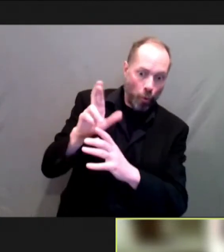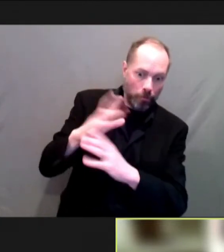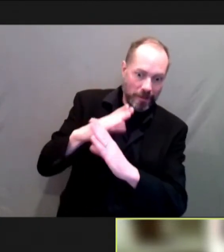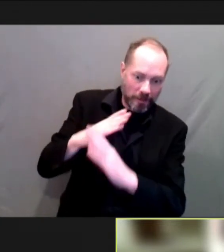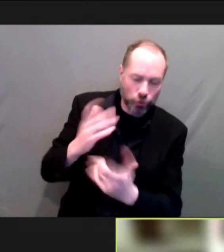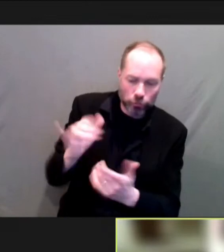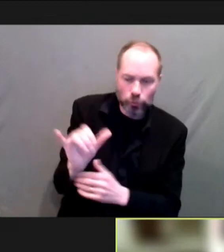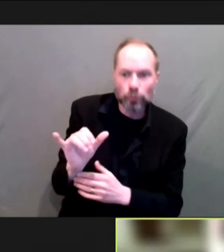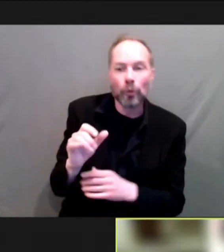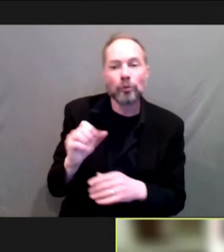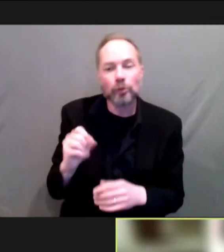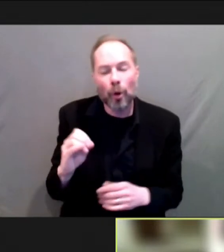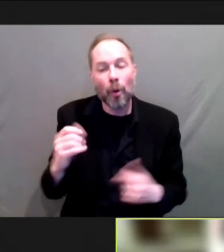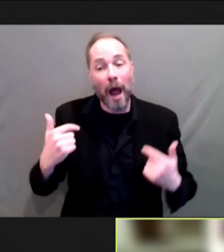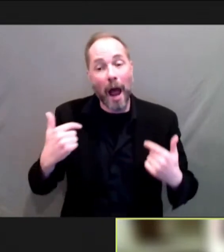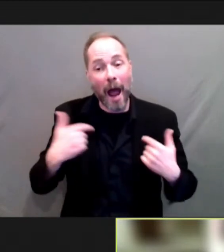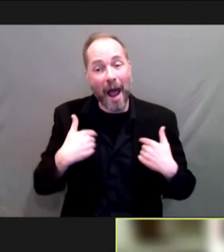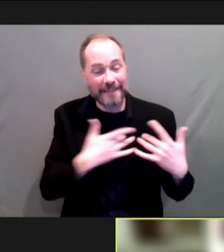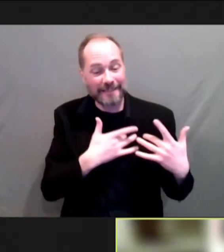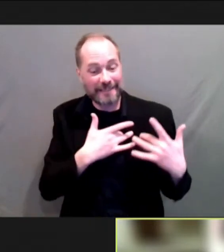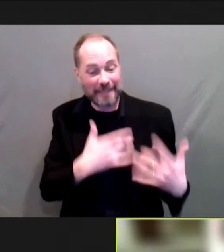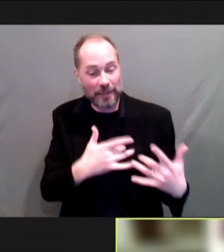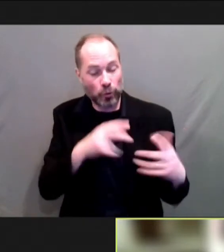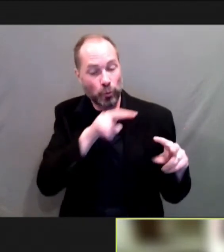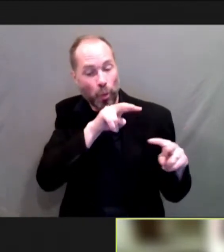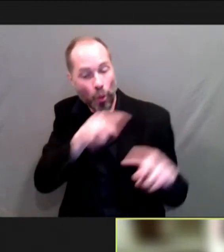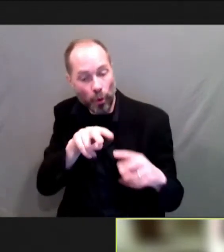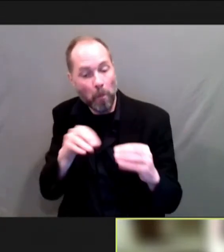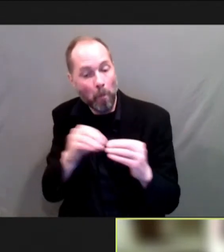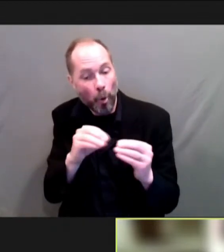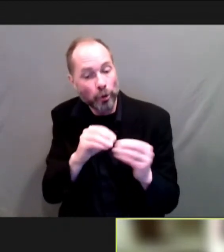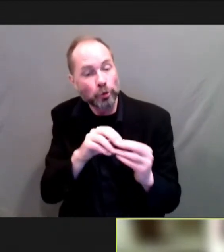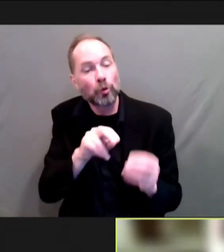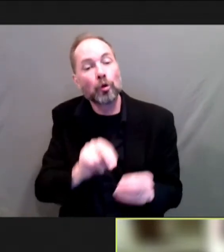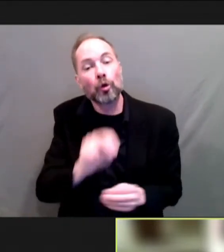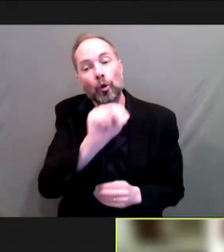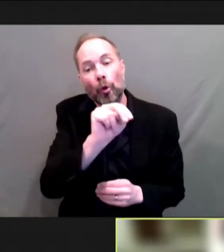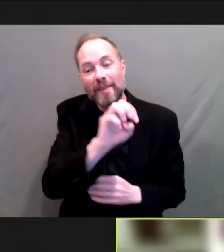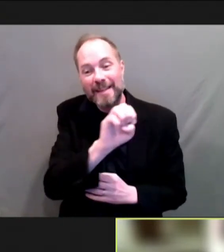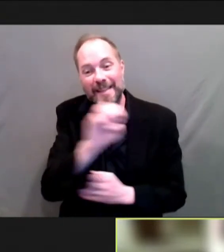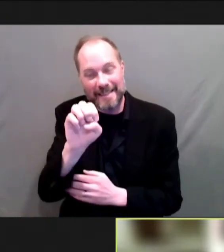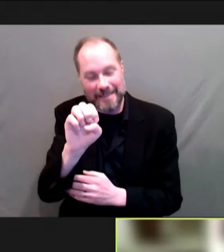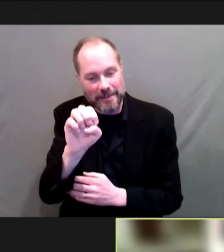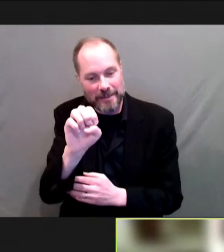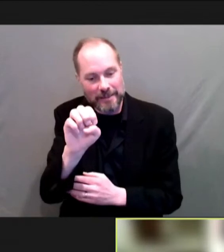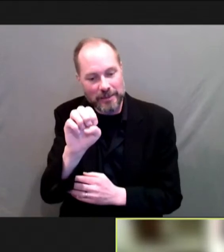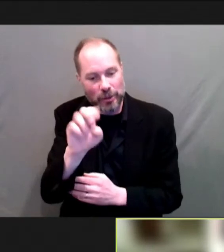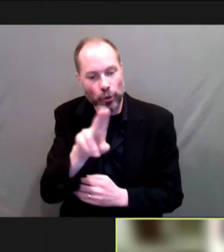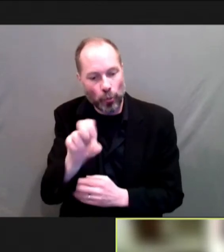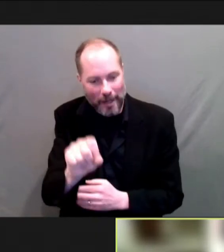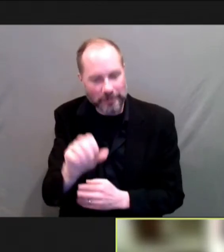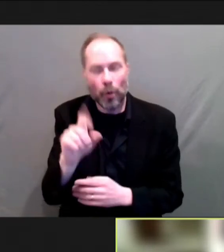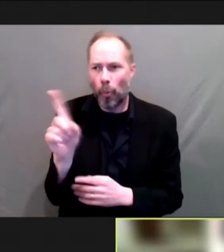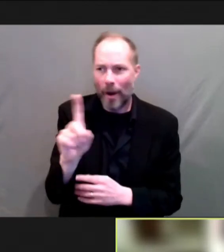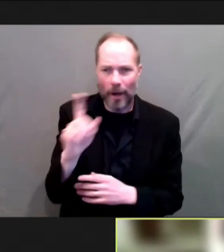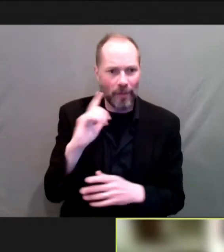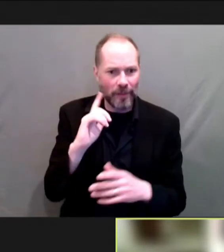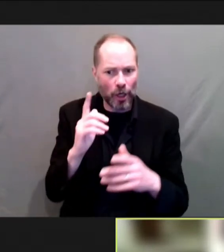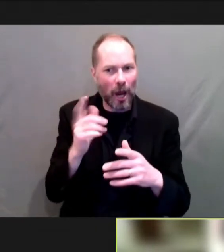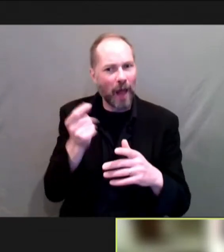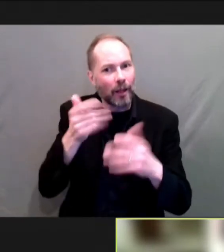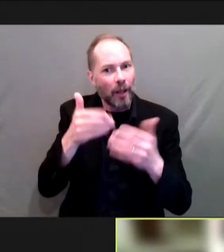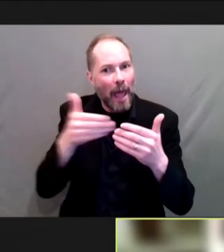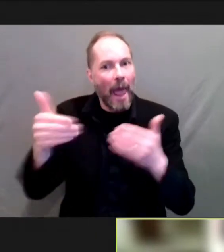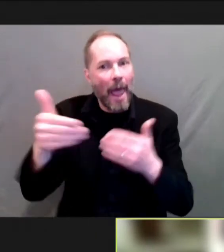so I typically am looking more to the Northeast and other places where they seem to be ahead of us when it comes